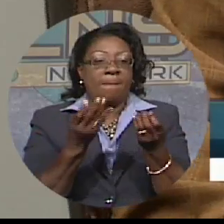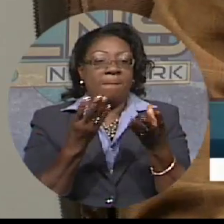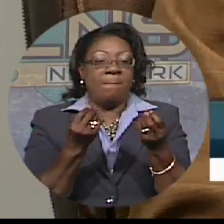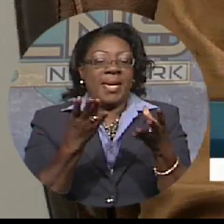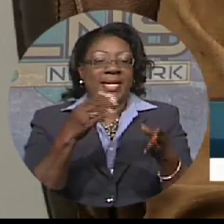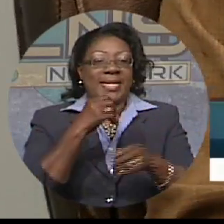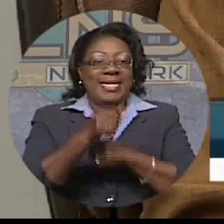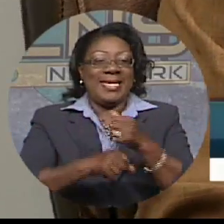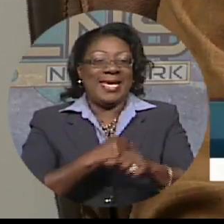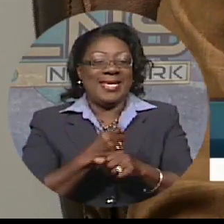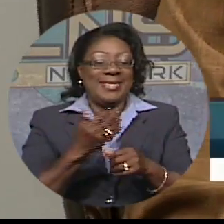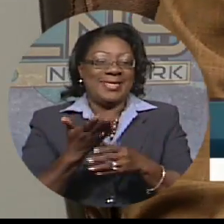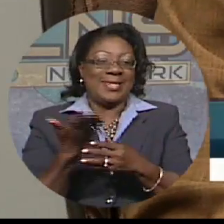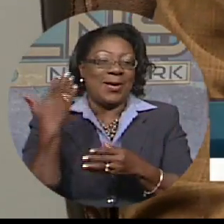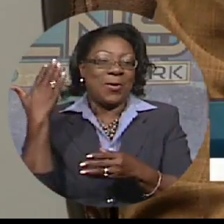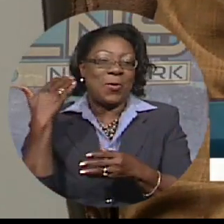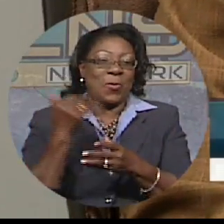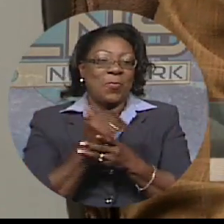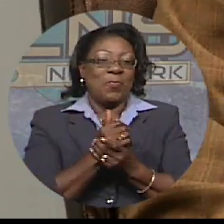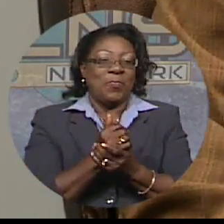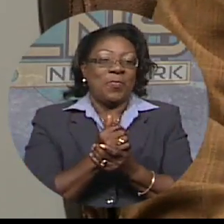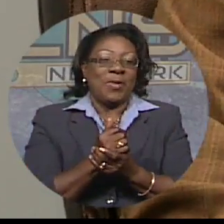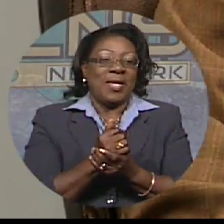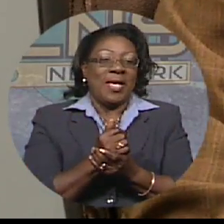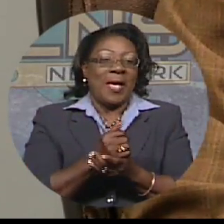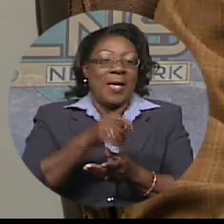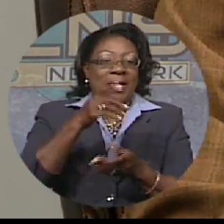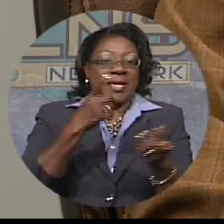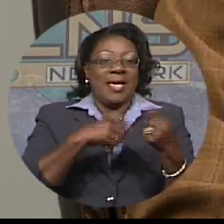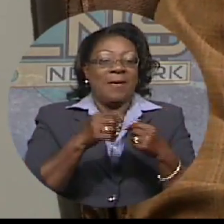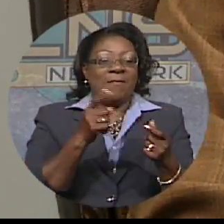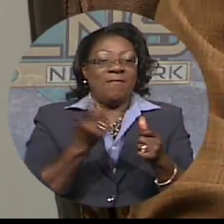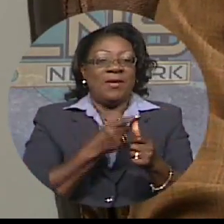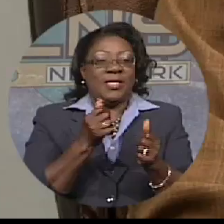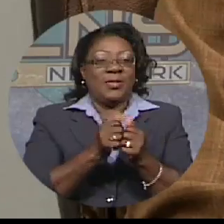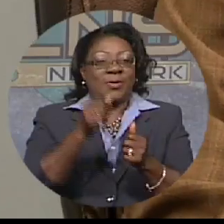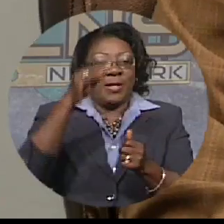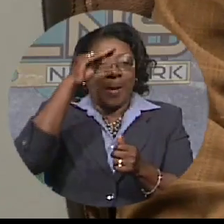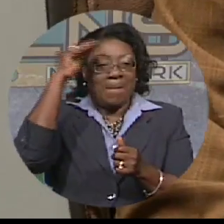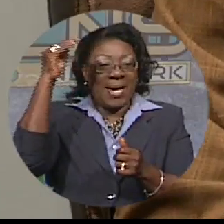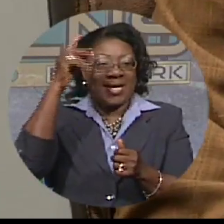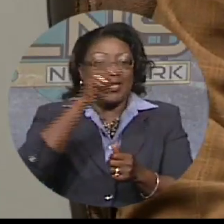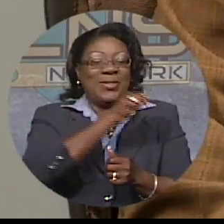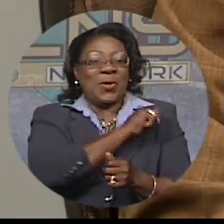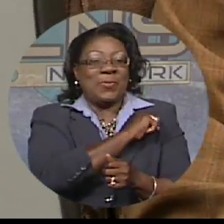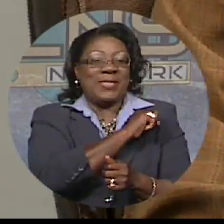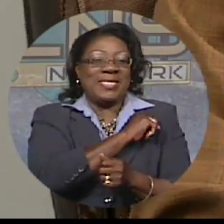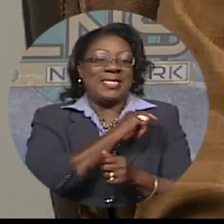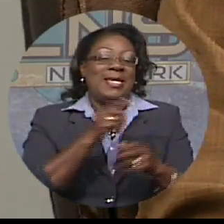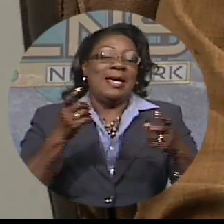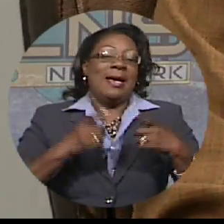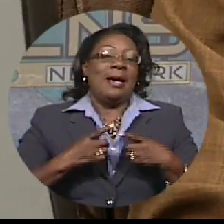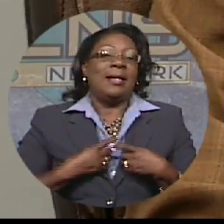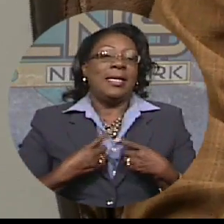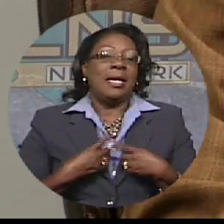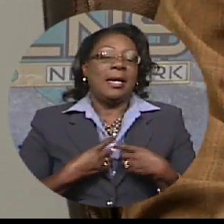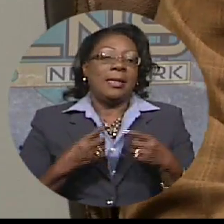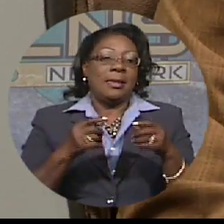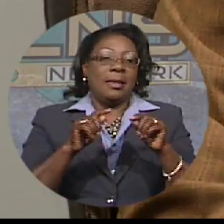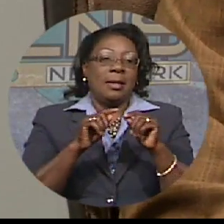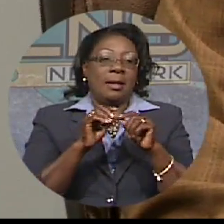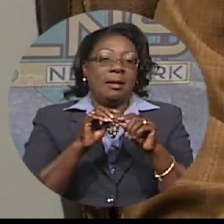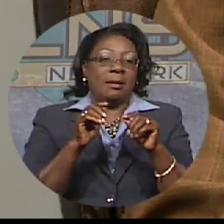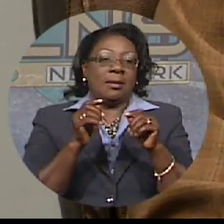that played in the NBA, Michael Thompson, who's from here. And he had a baseball, a softball, a charity